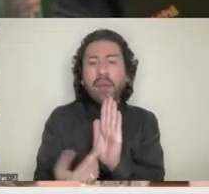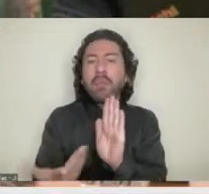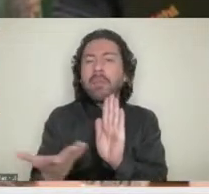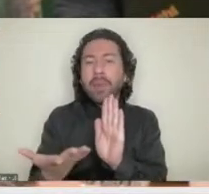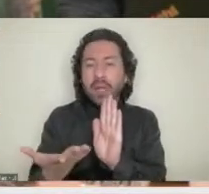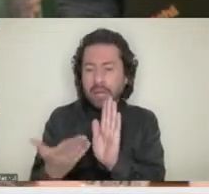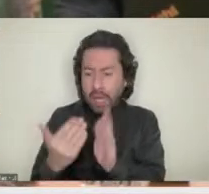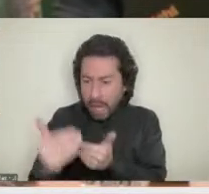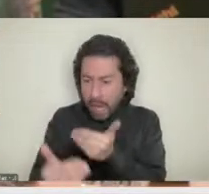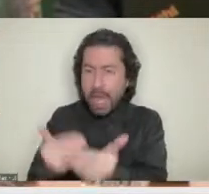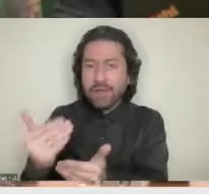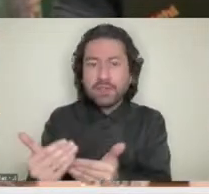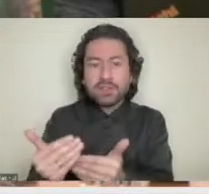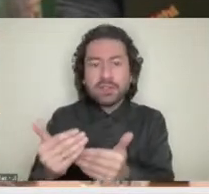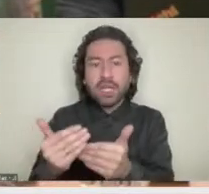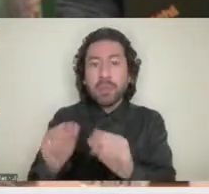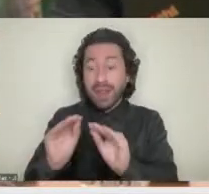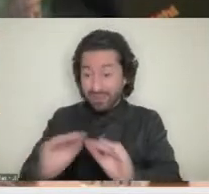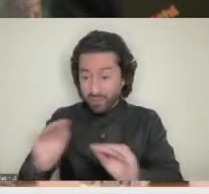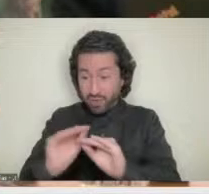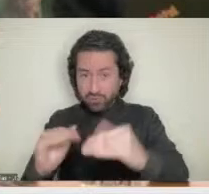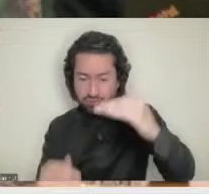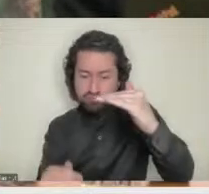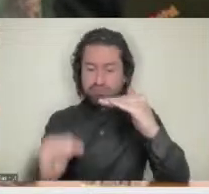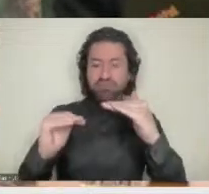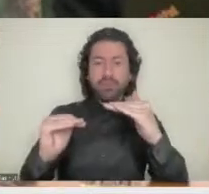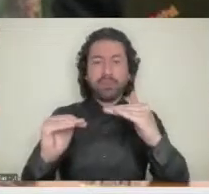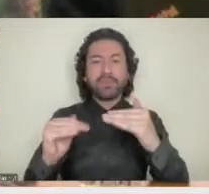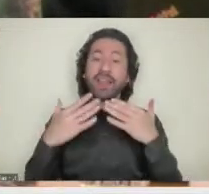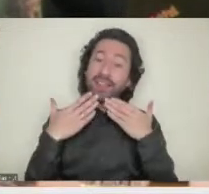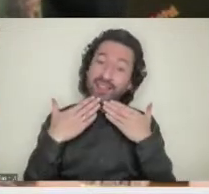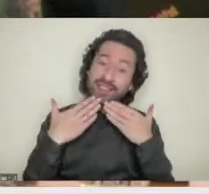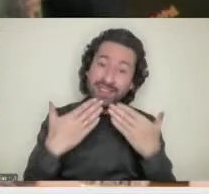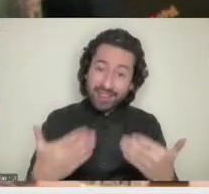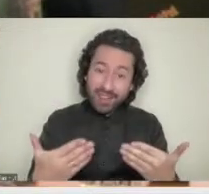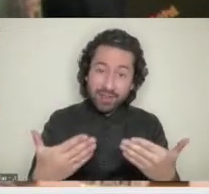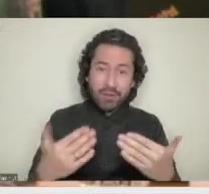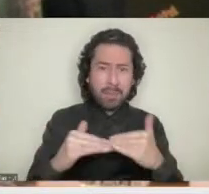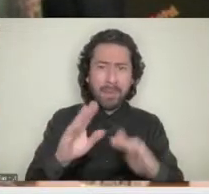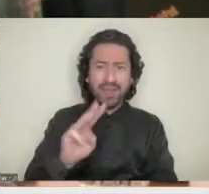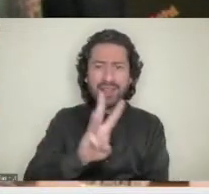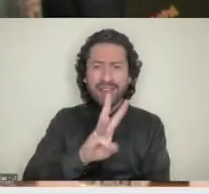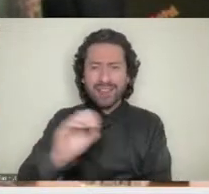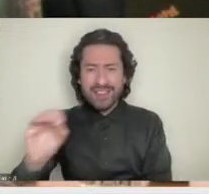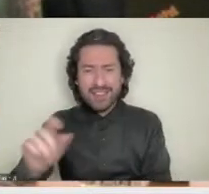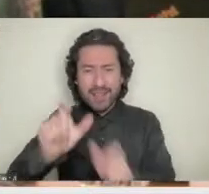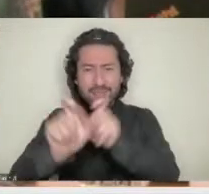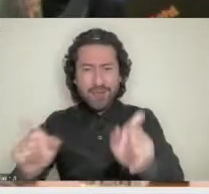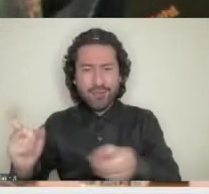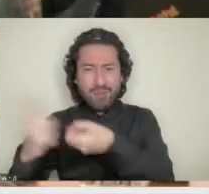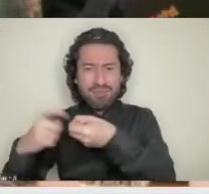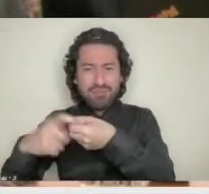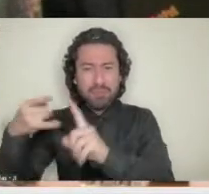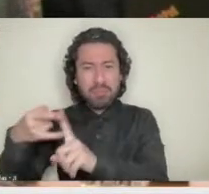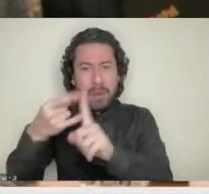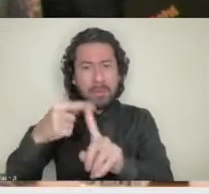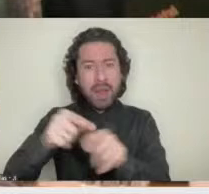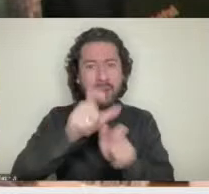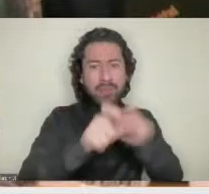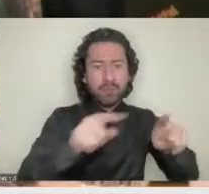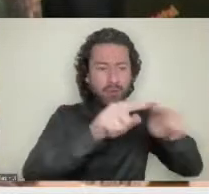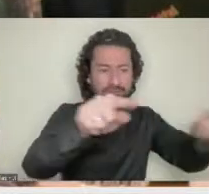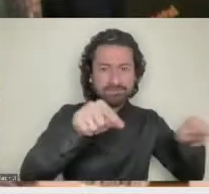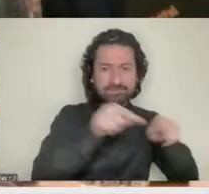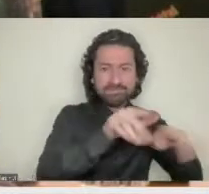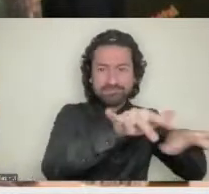a proposal to advance towards a measurement of education inequality in the region. We thank the more than 300 people connected online